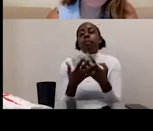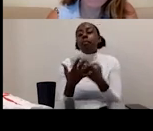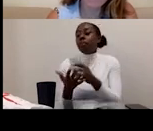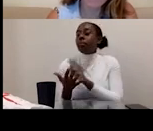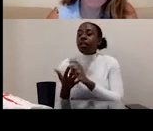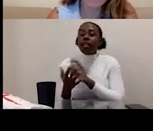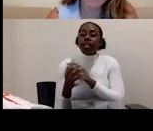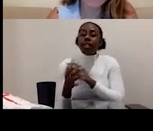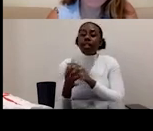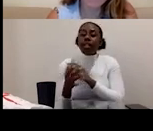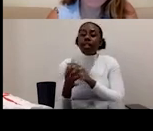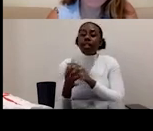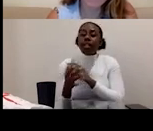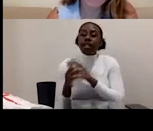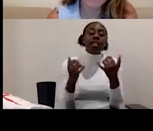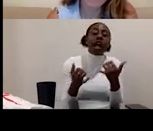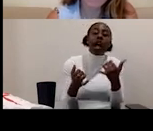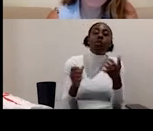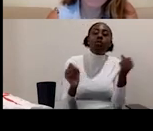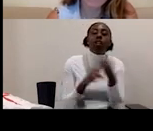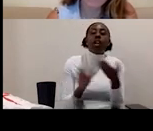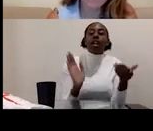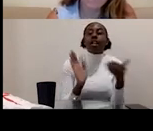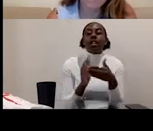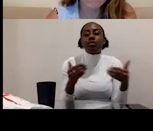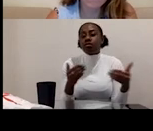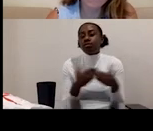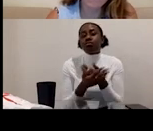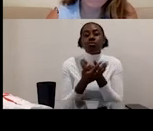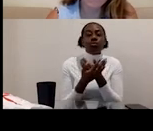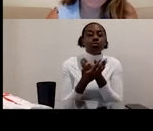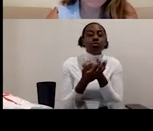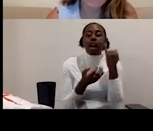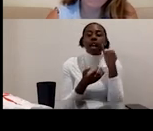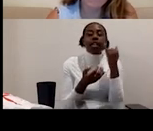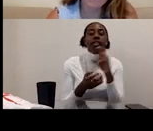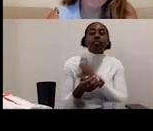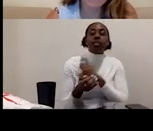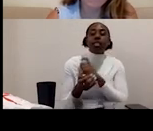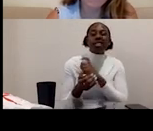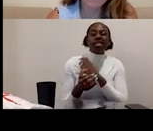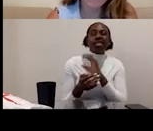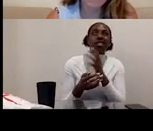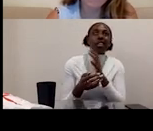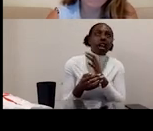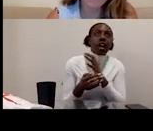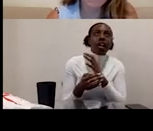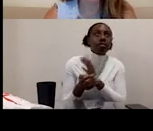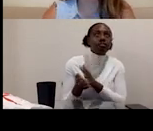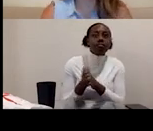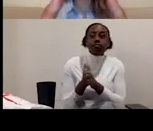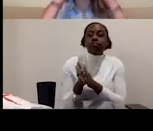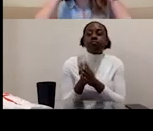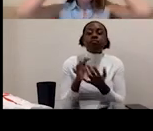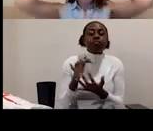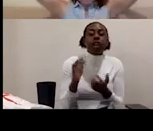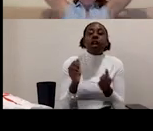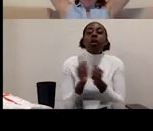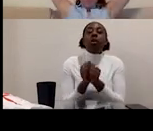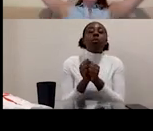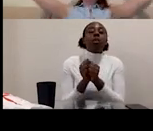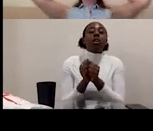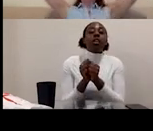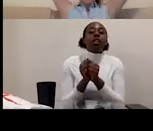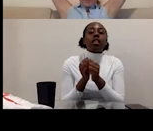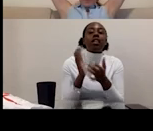fighting against this new iteration of policing that has been partially fueled by tech companies who are trading in our privacy and